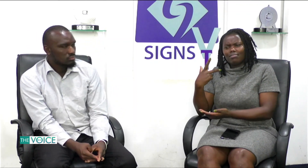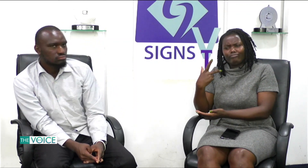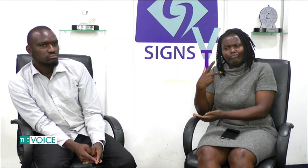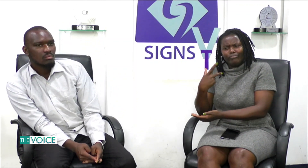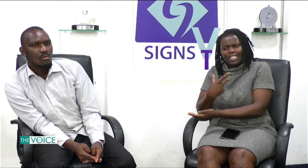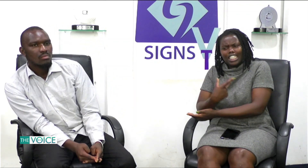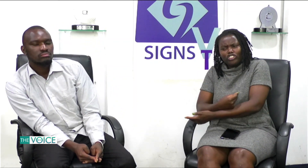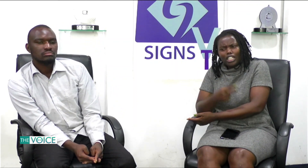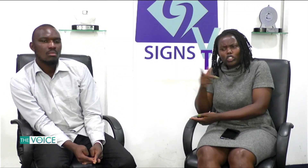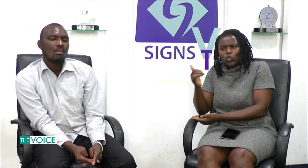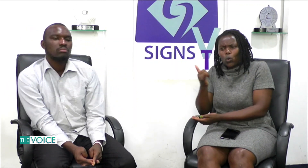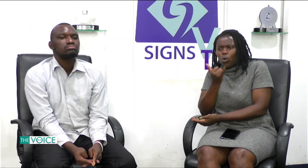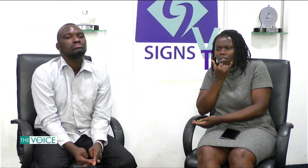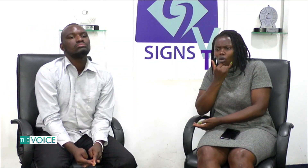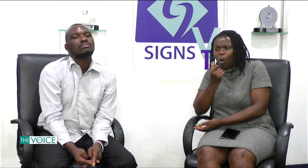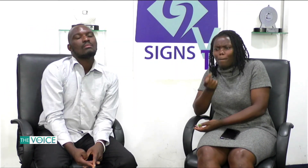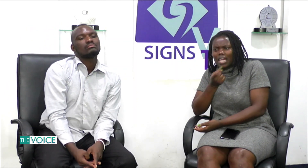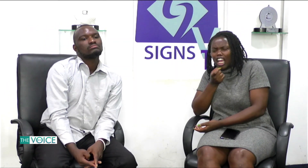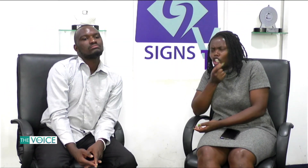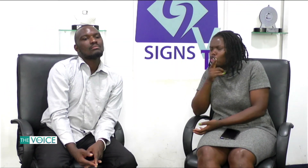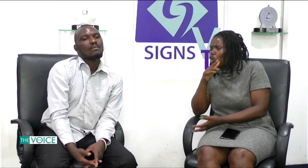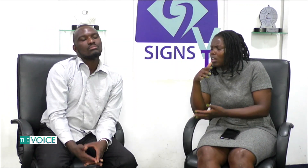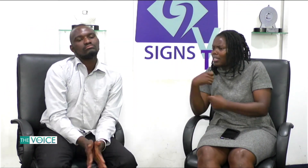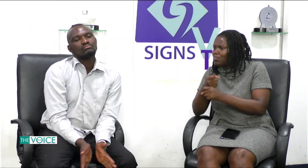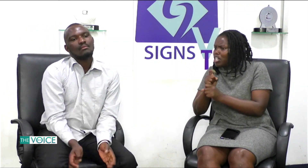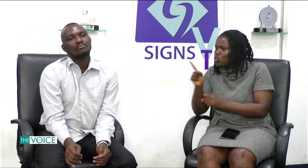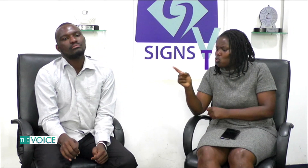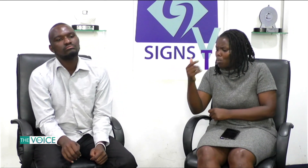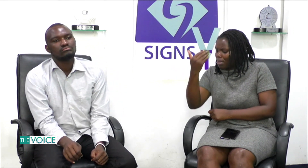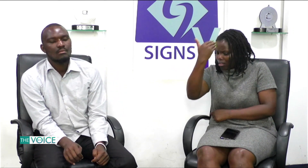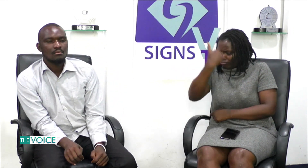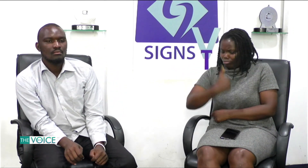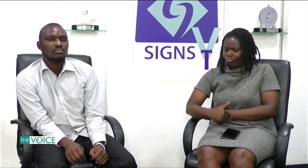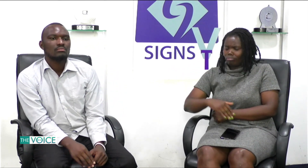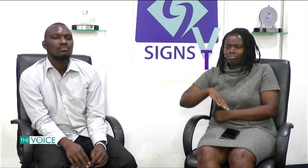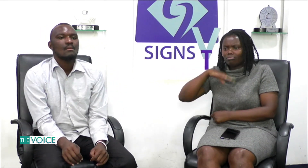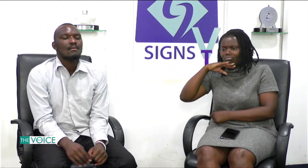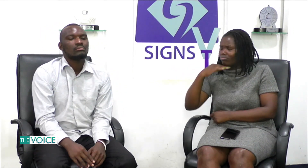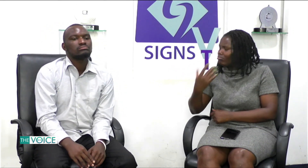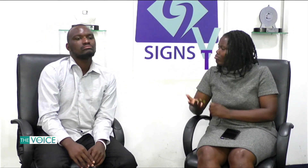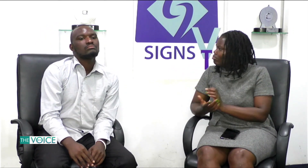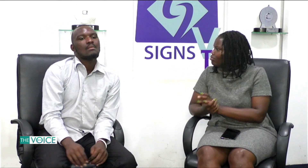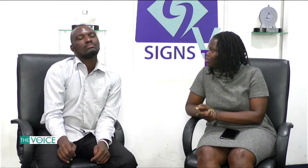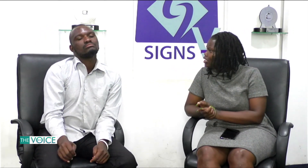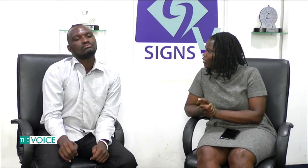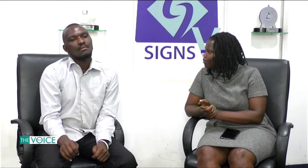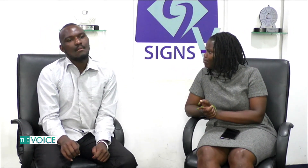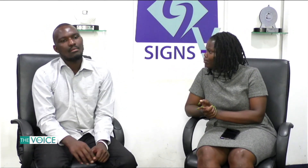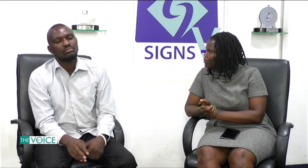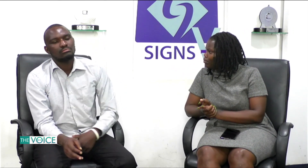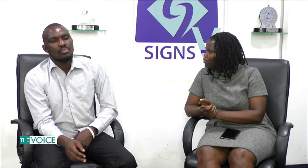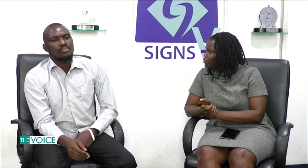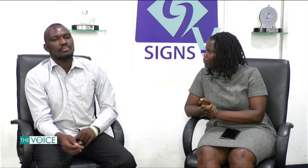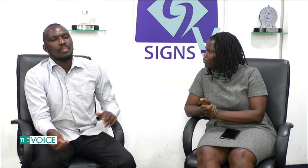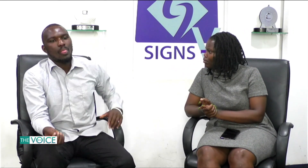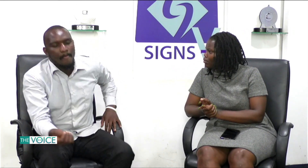Then do you think wrong medication that they gave you a wrong medication to a point that it made